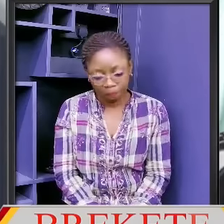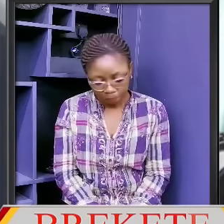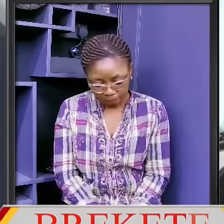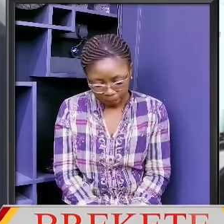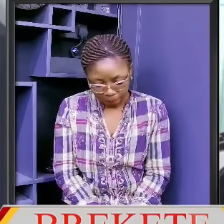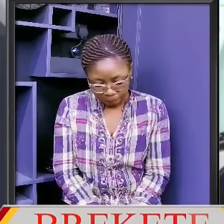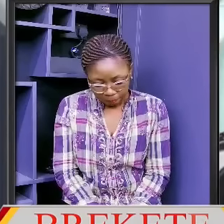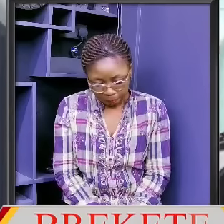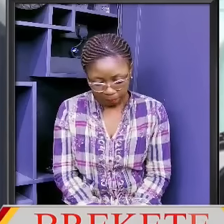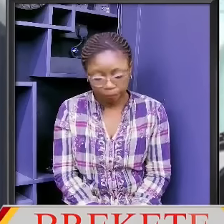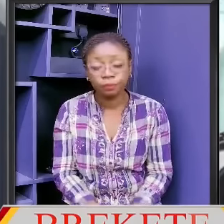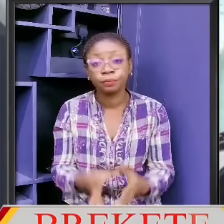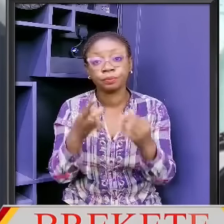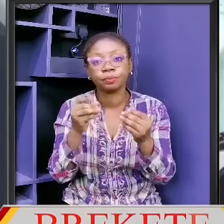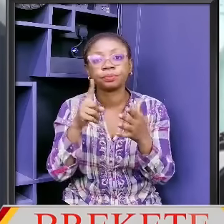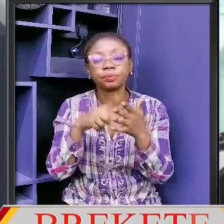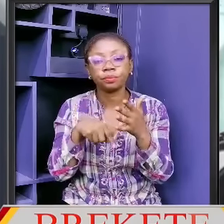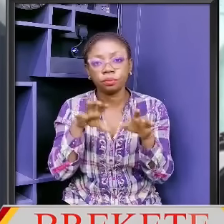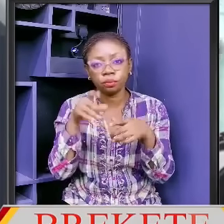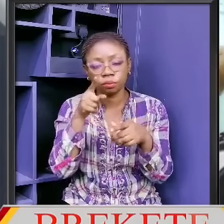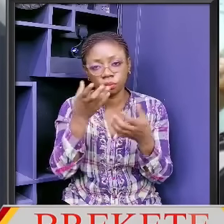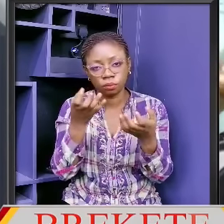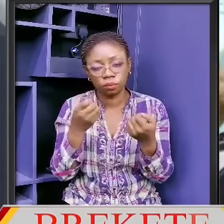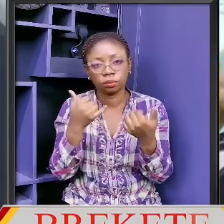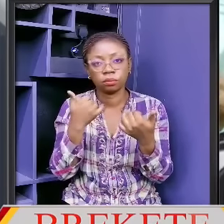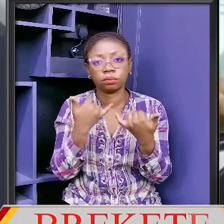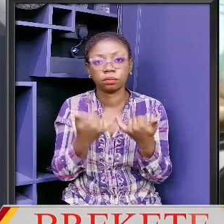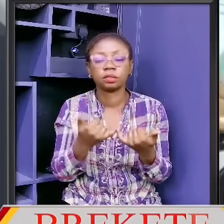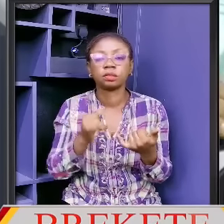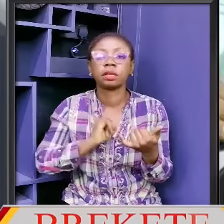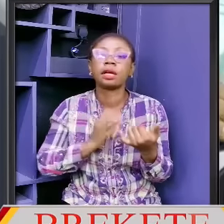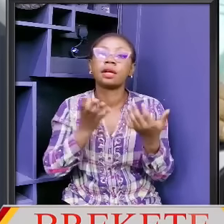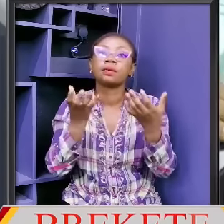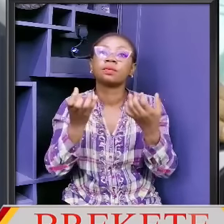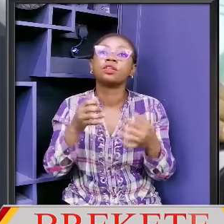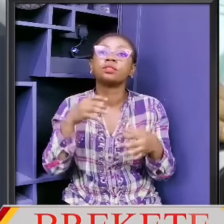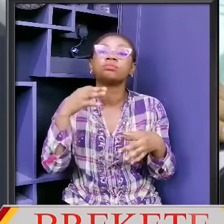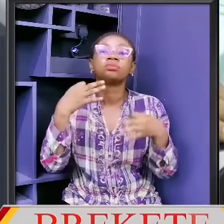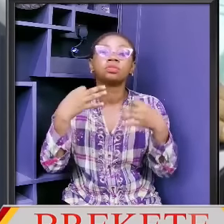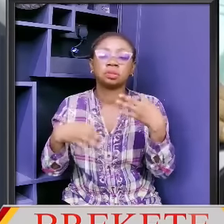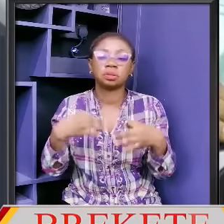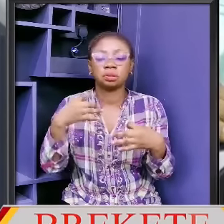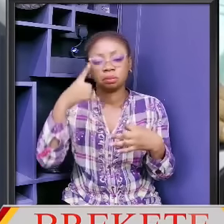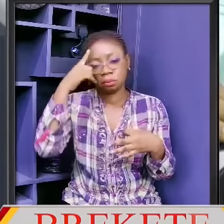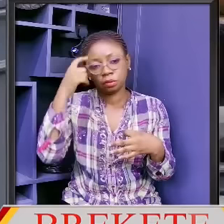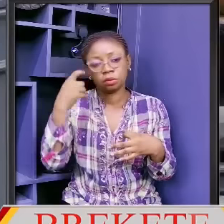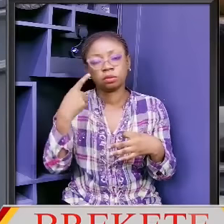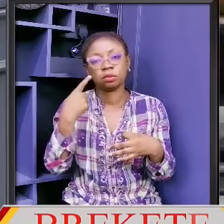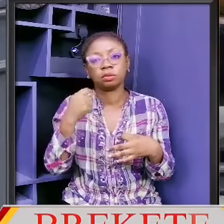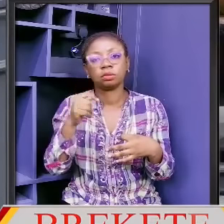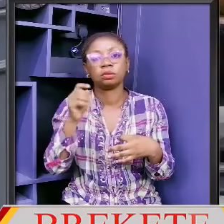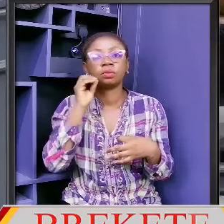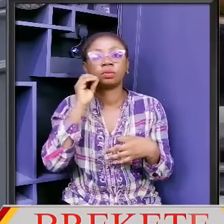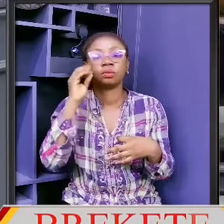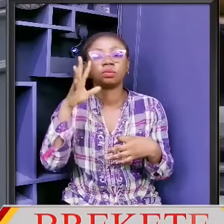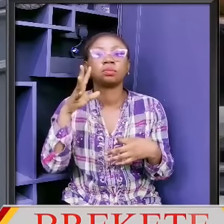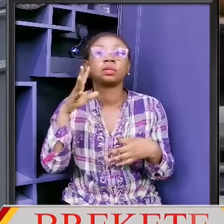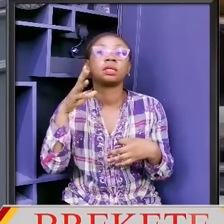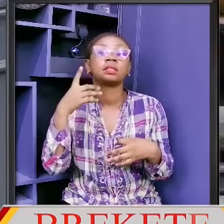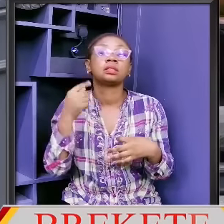So, what do you want now? I want justice. Because the woman, the way she take do the case, me, I